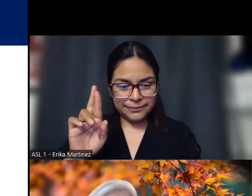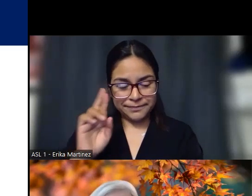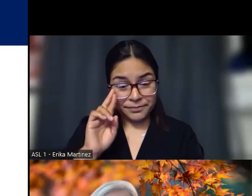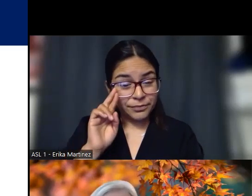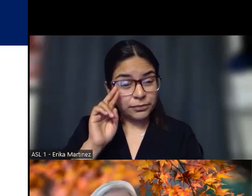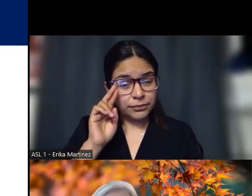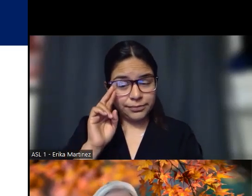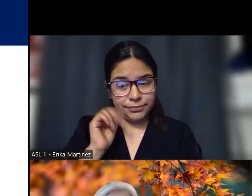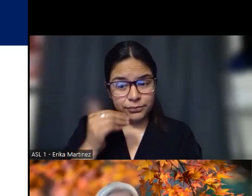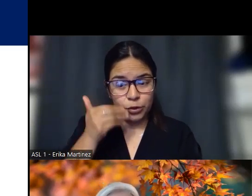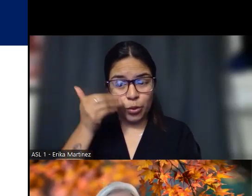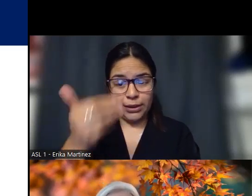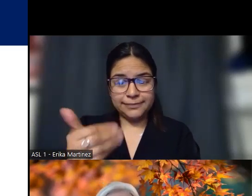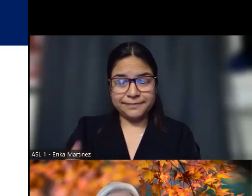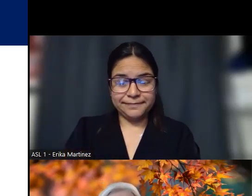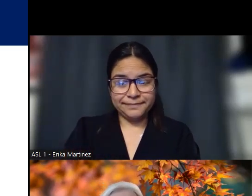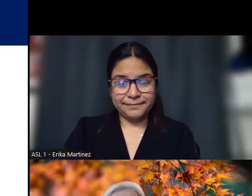comment.